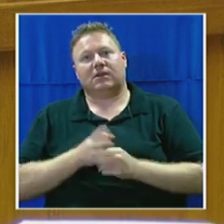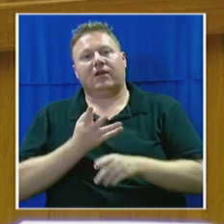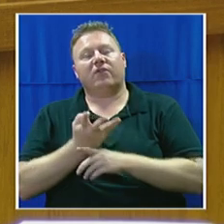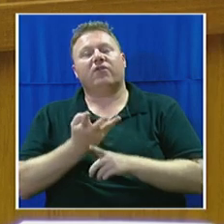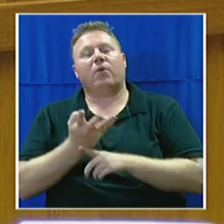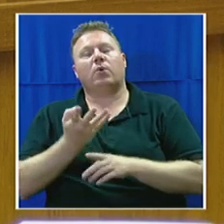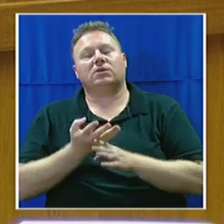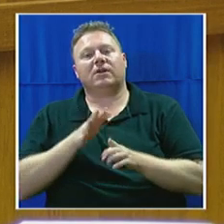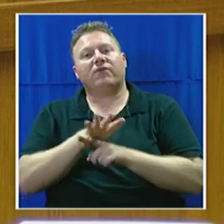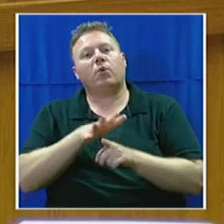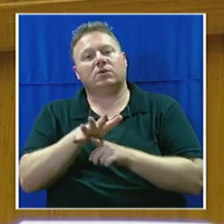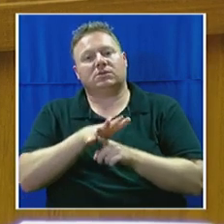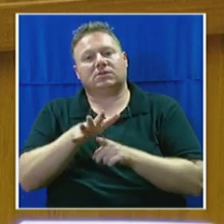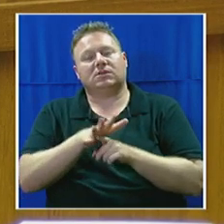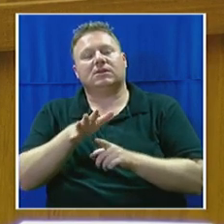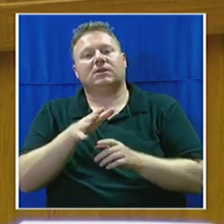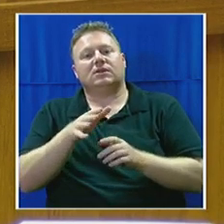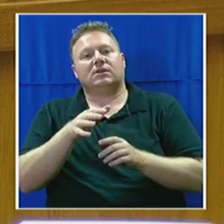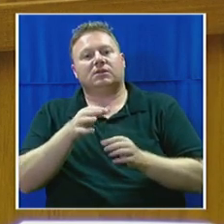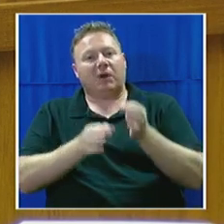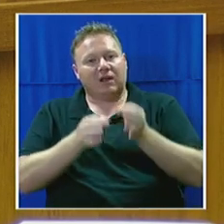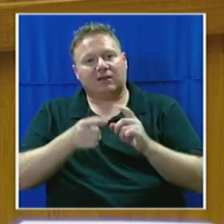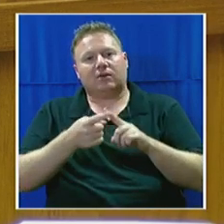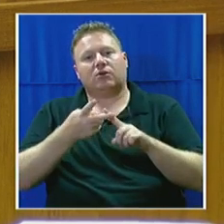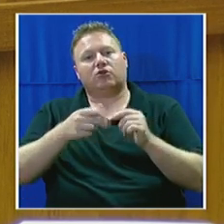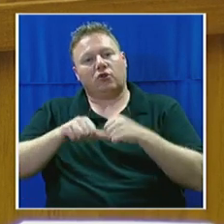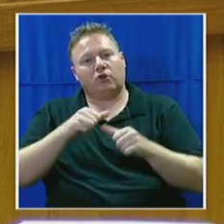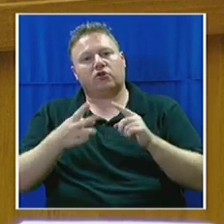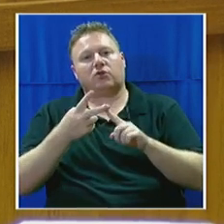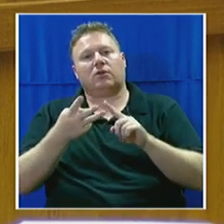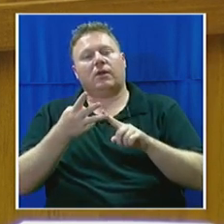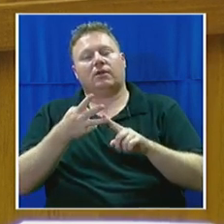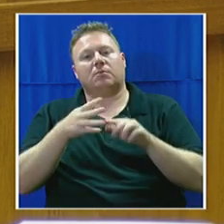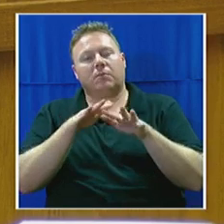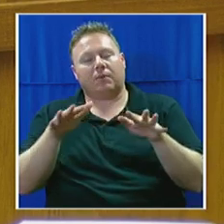economic orders of the world. It is daunting and